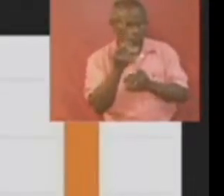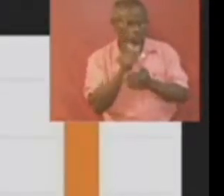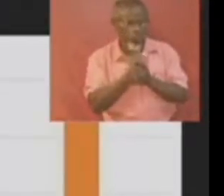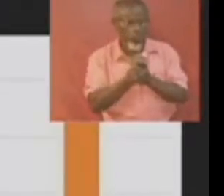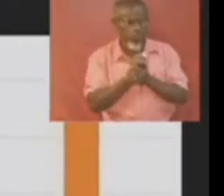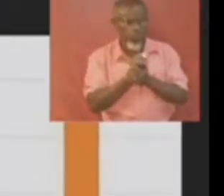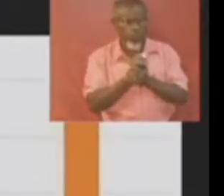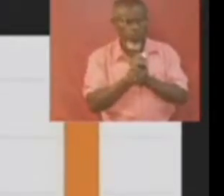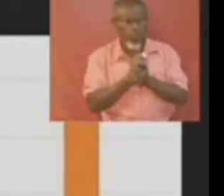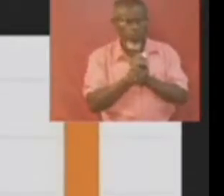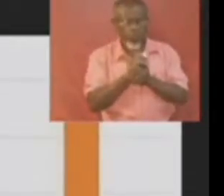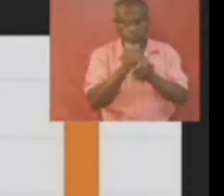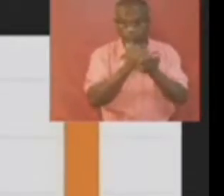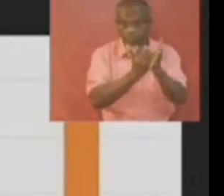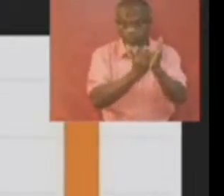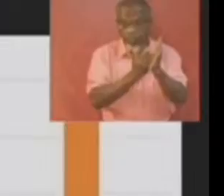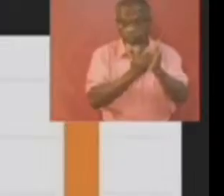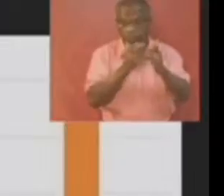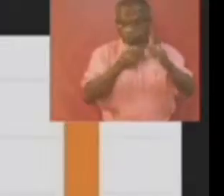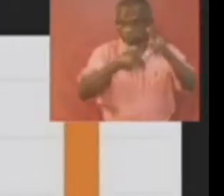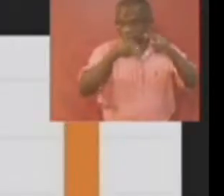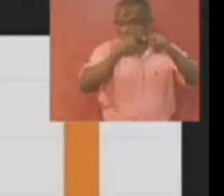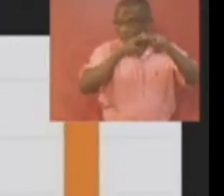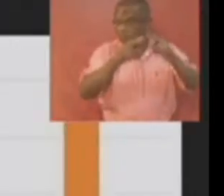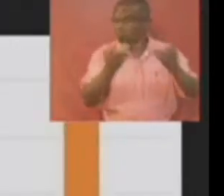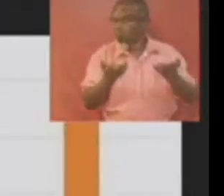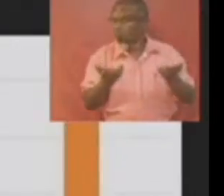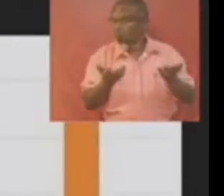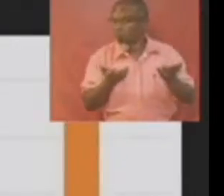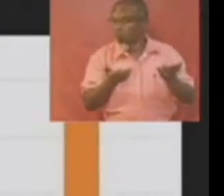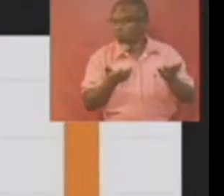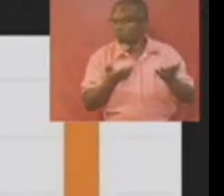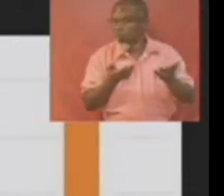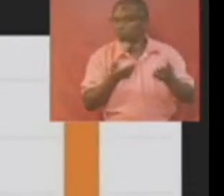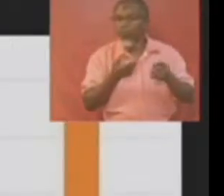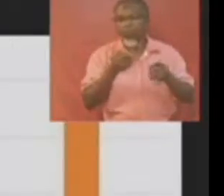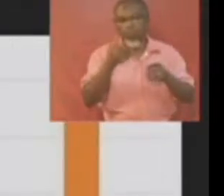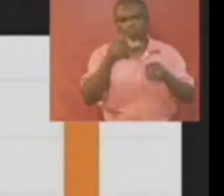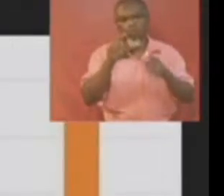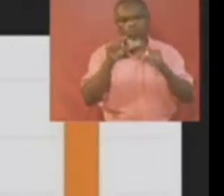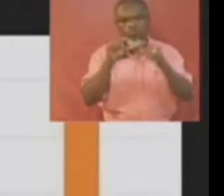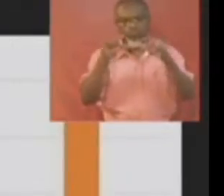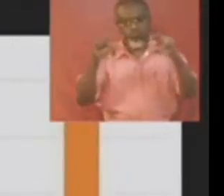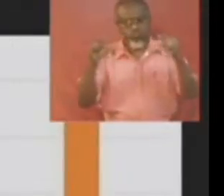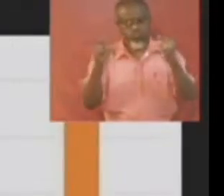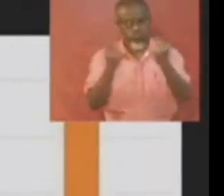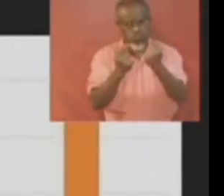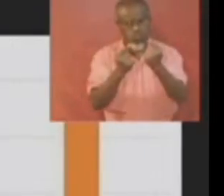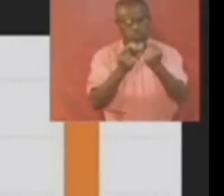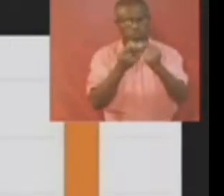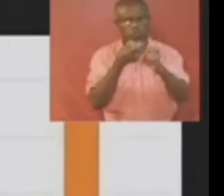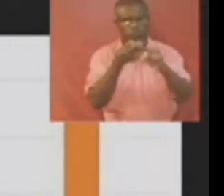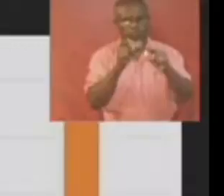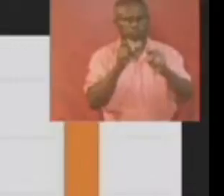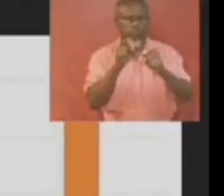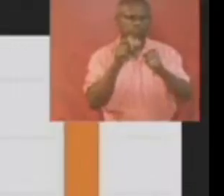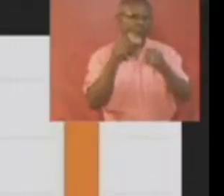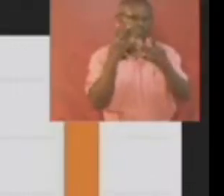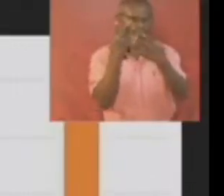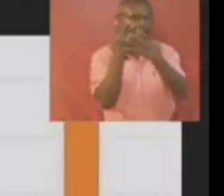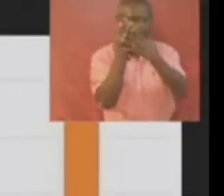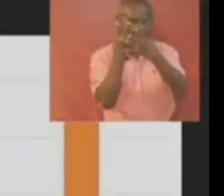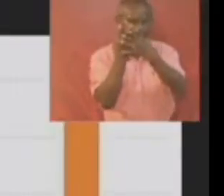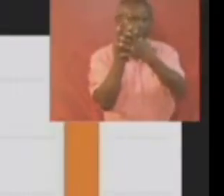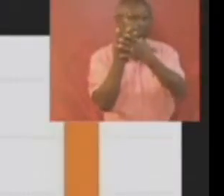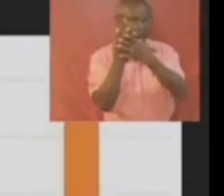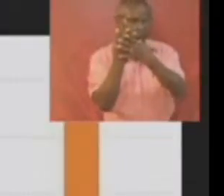explaining, some of that increase is due to a particular cluster of cases within the remand system, within the prison